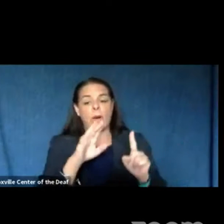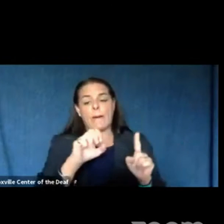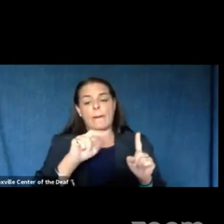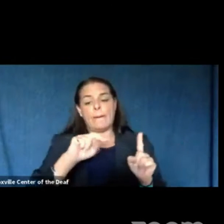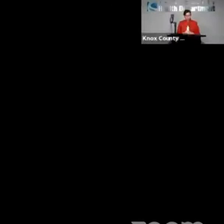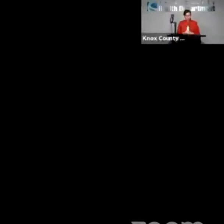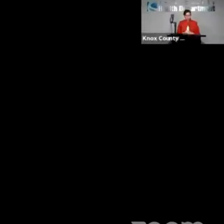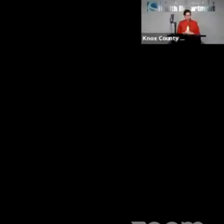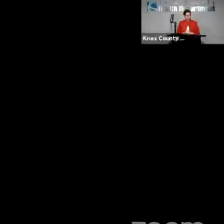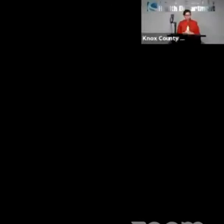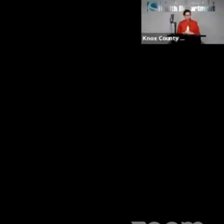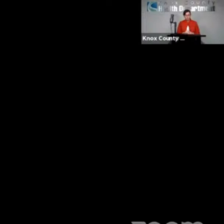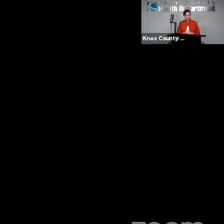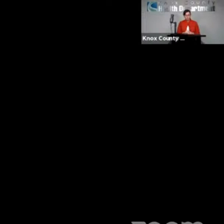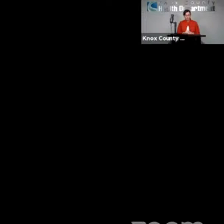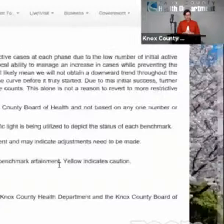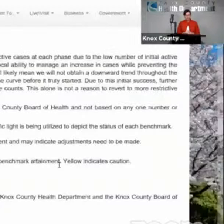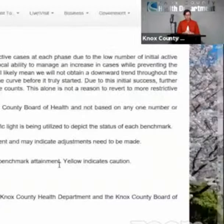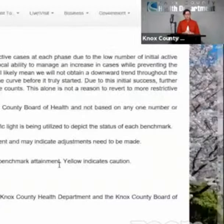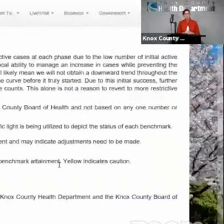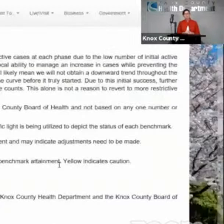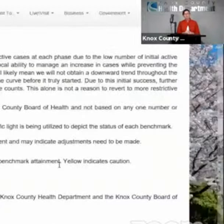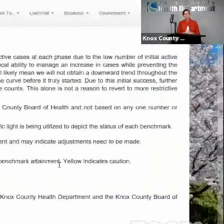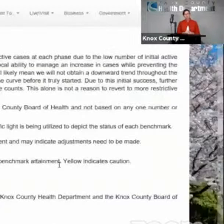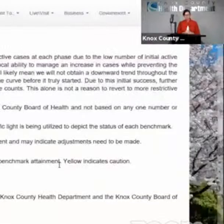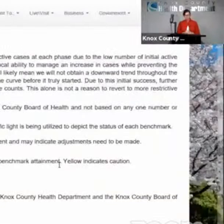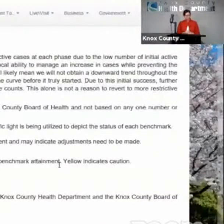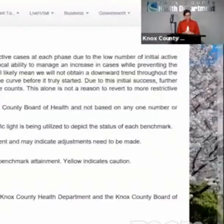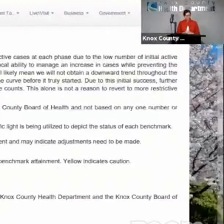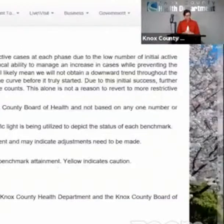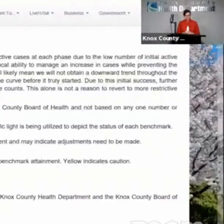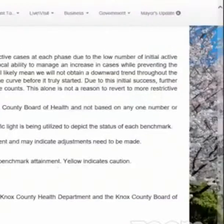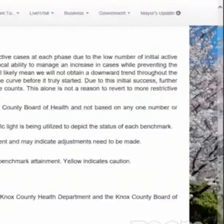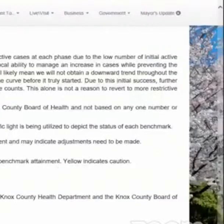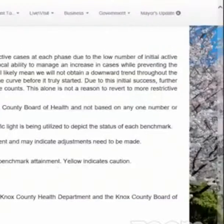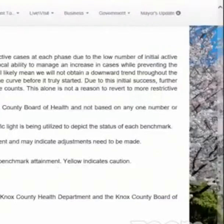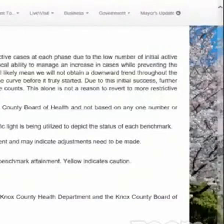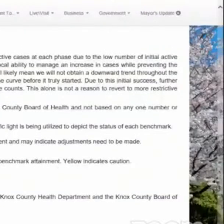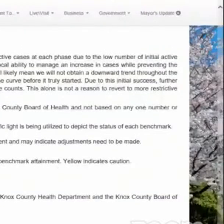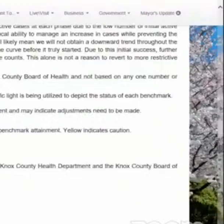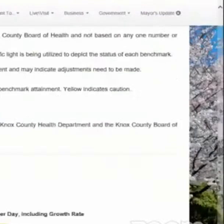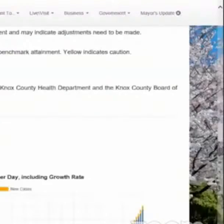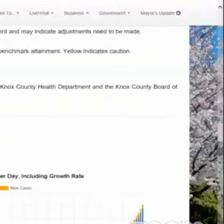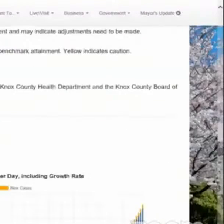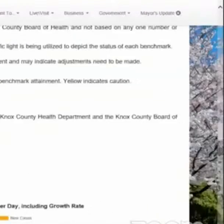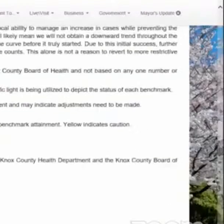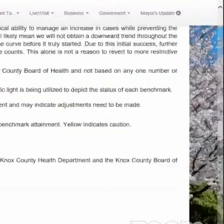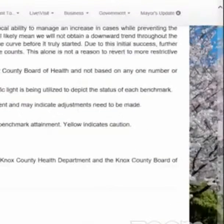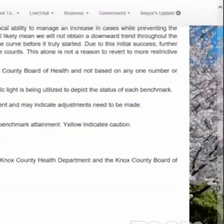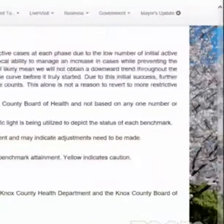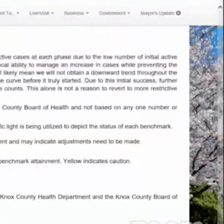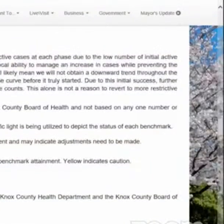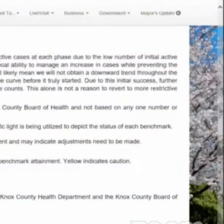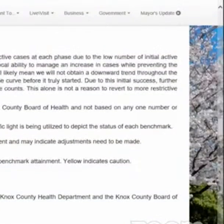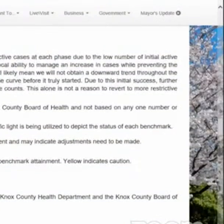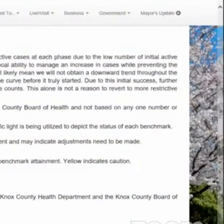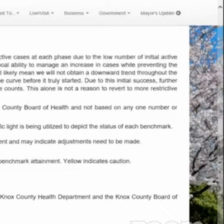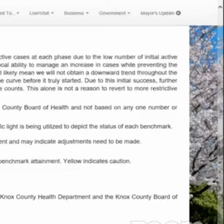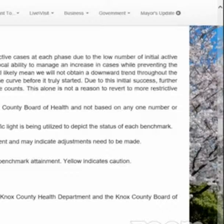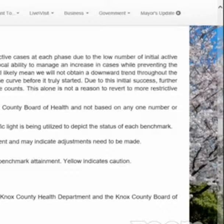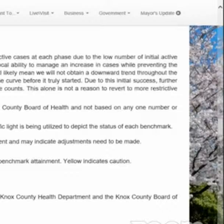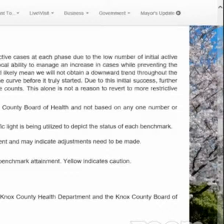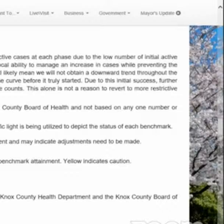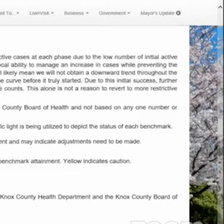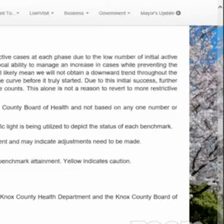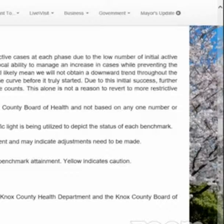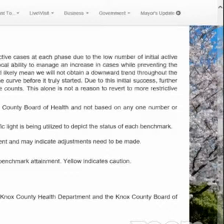majority of our benchmarks, what we want to see is no 3-day statistically significant shifts within a 2-week